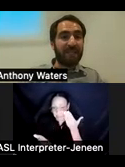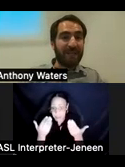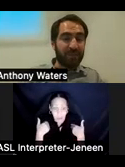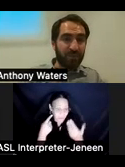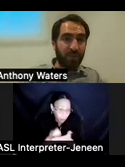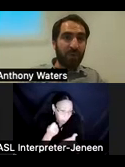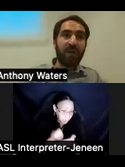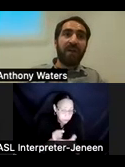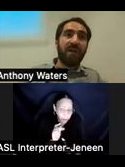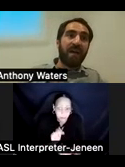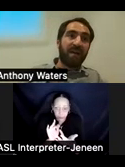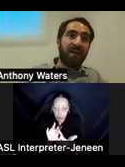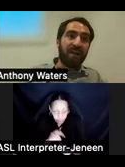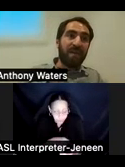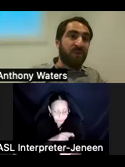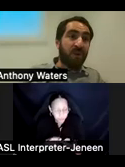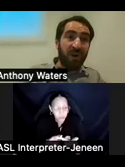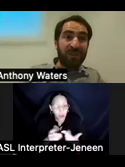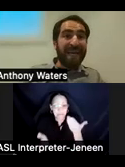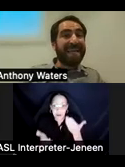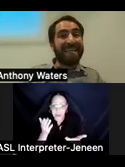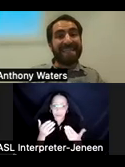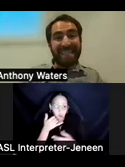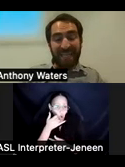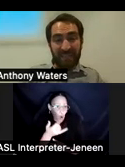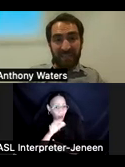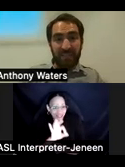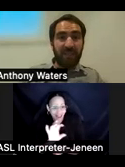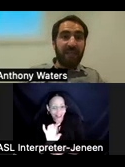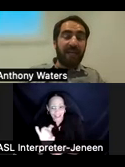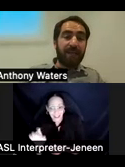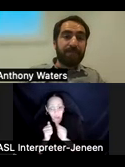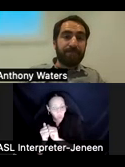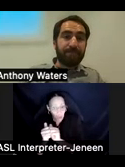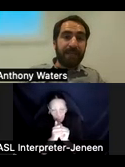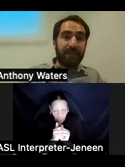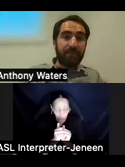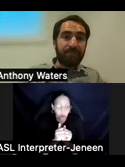can reach out to, or maybe you call 988 together.